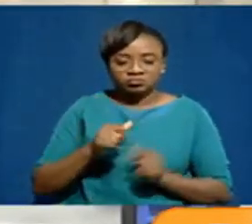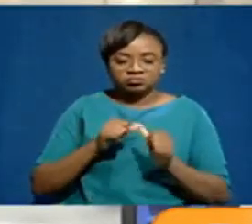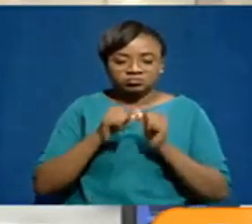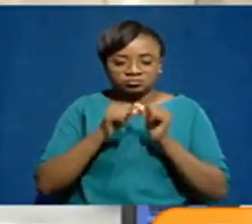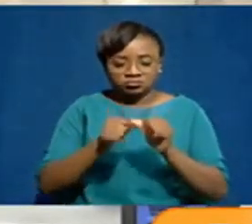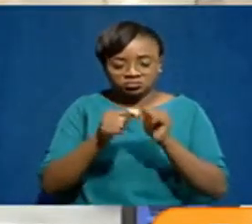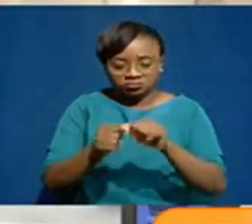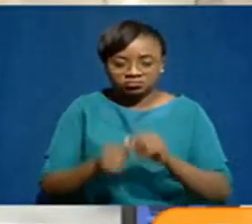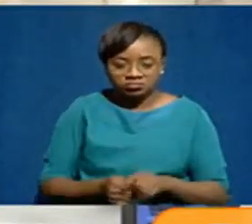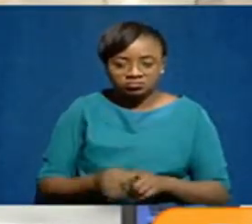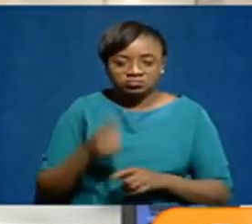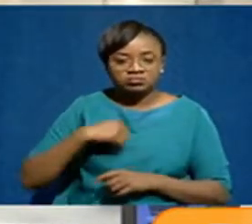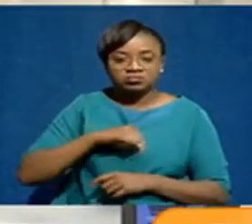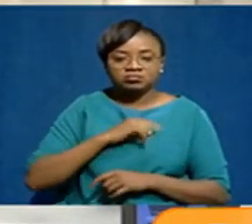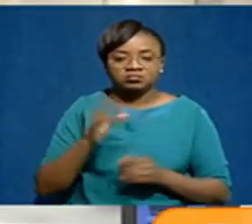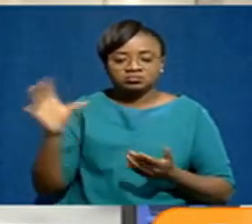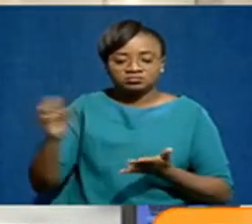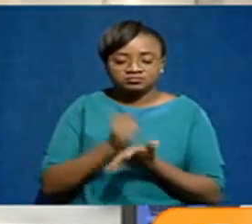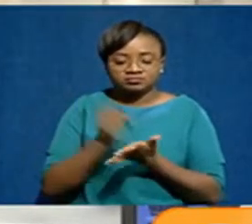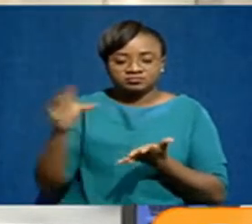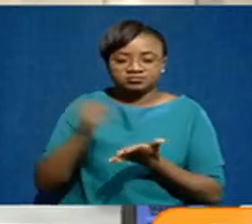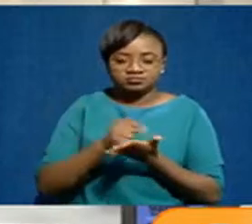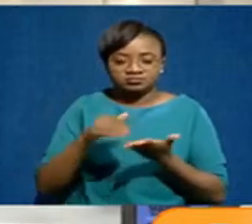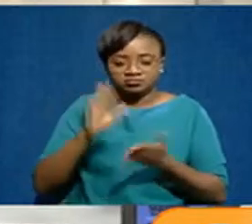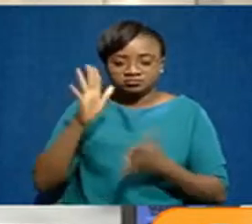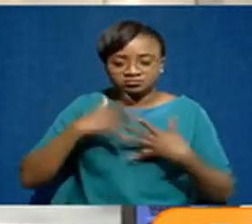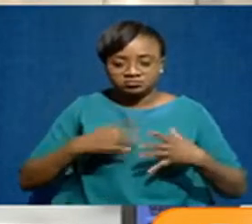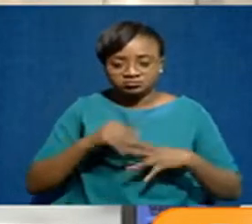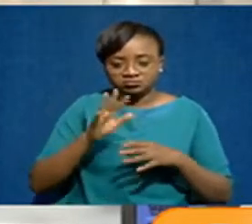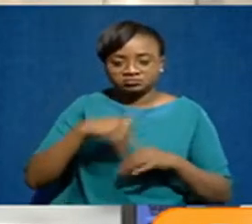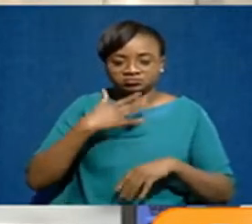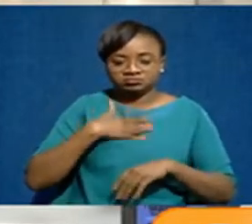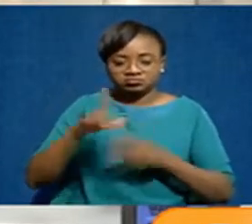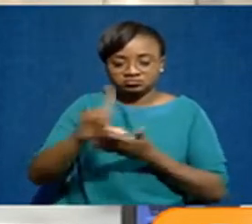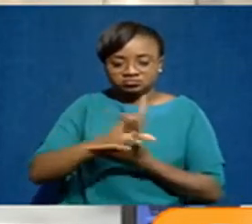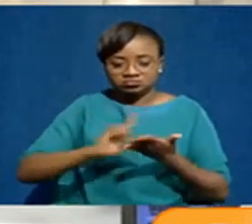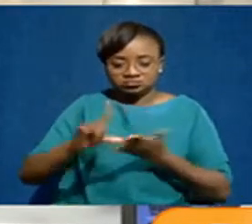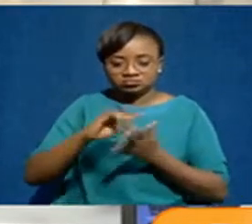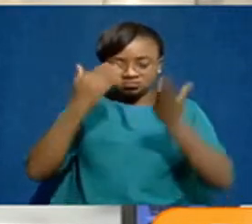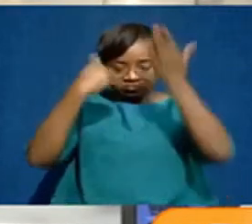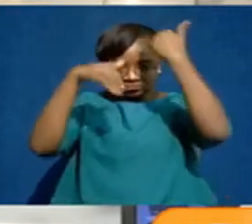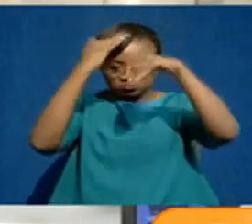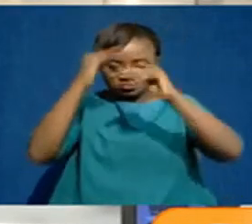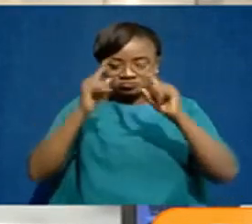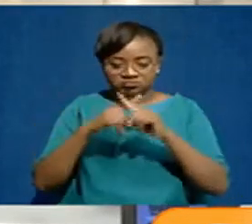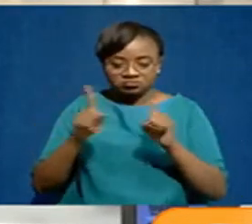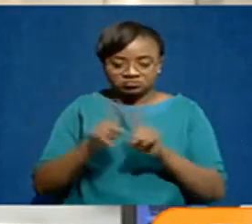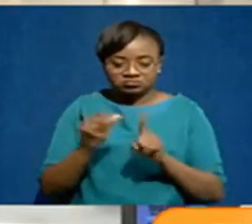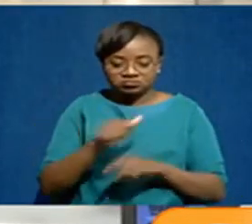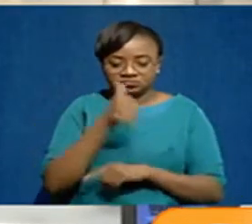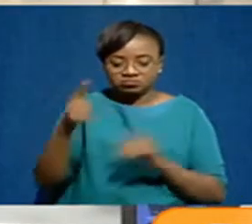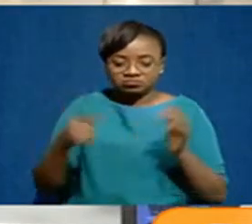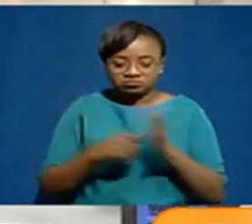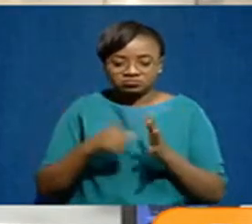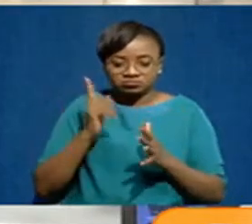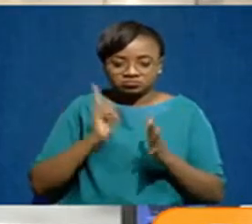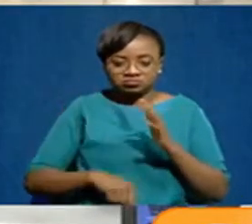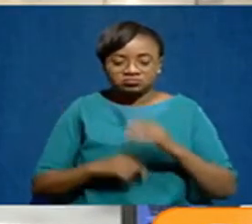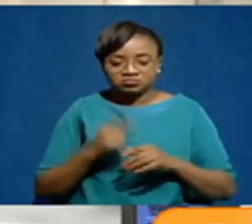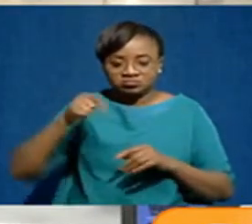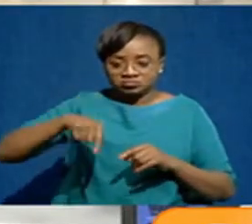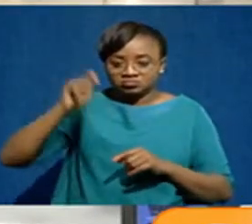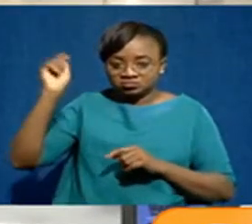straight from most of our local universities. And the thing that I actually have to point out here is Kenya, we inherently have quite a